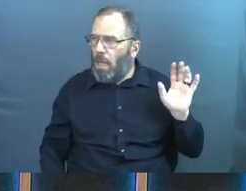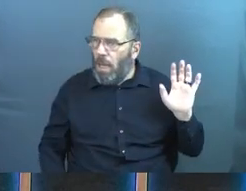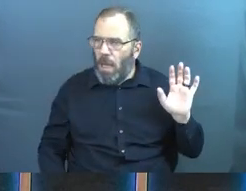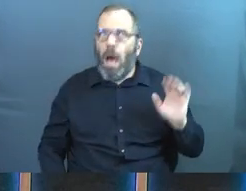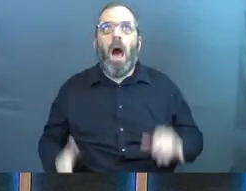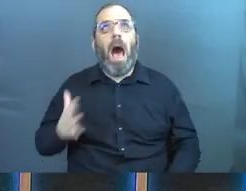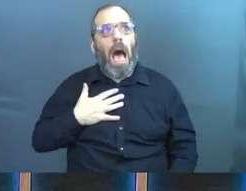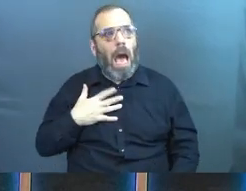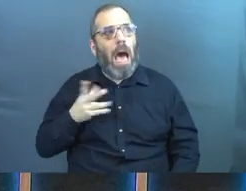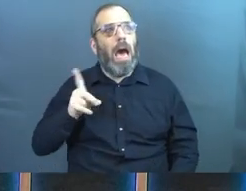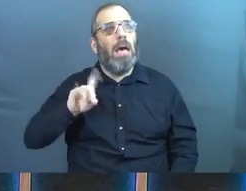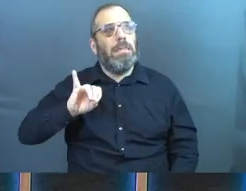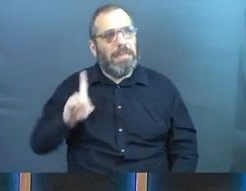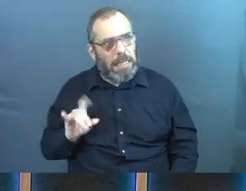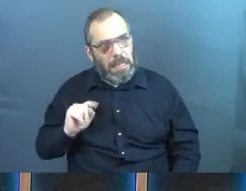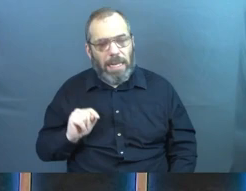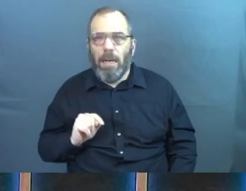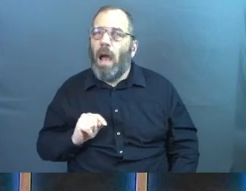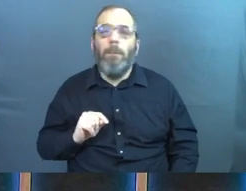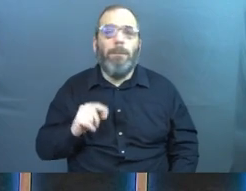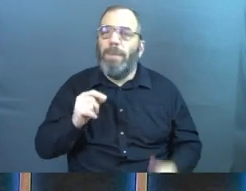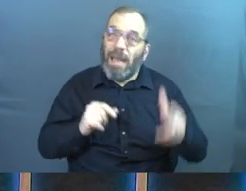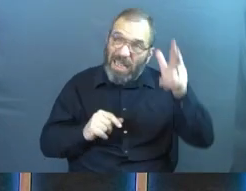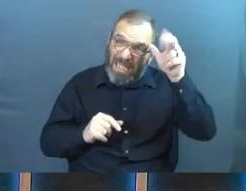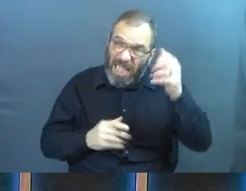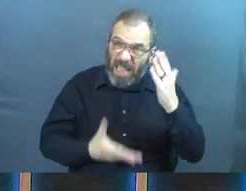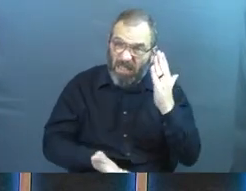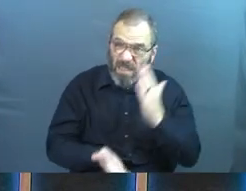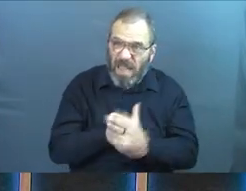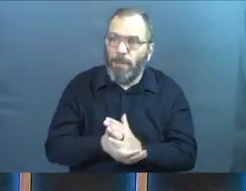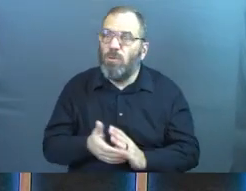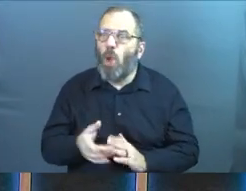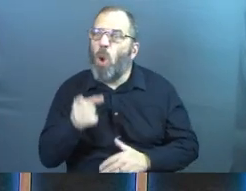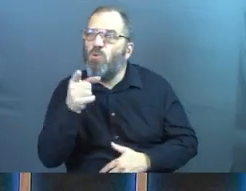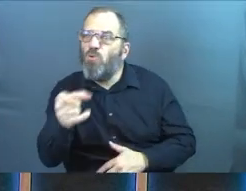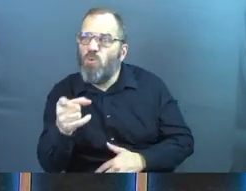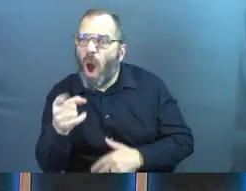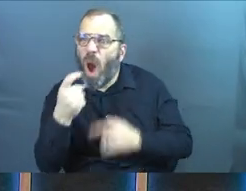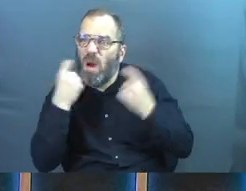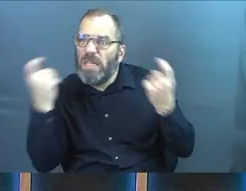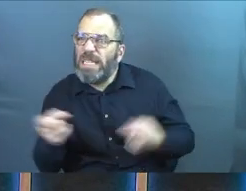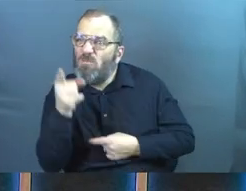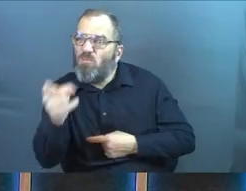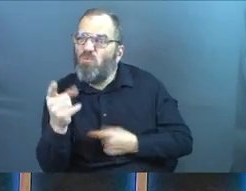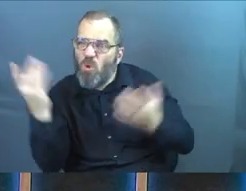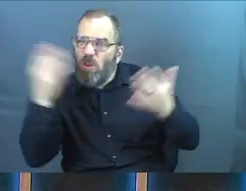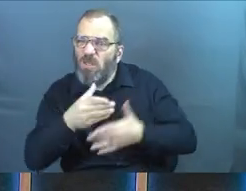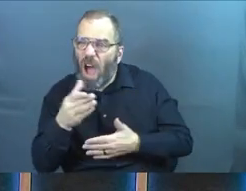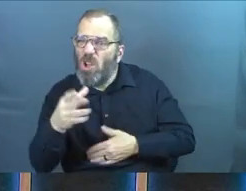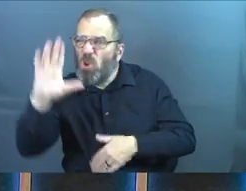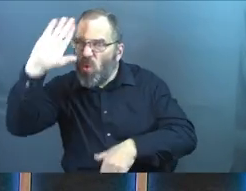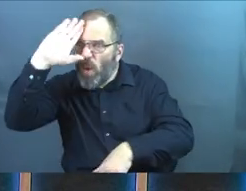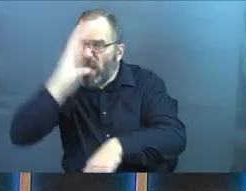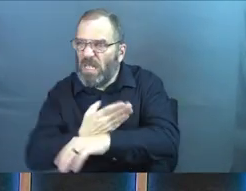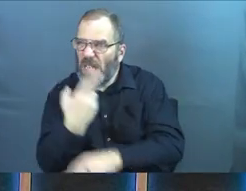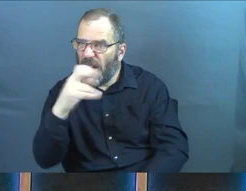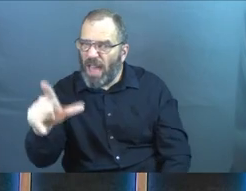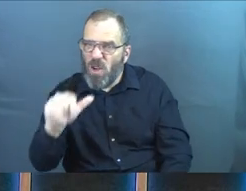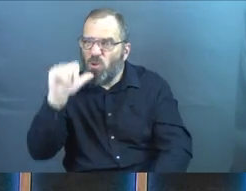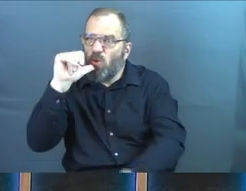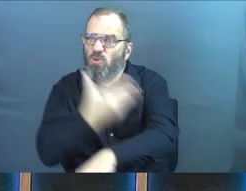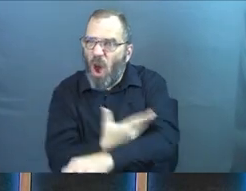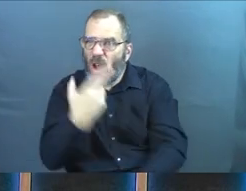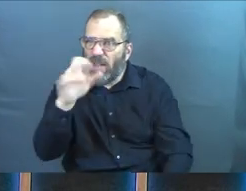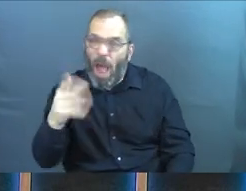I did dark things, but he's not going to stop there. He's going to say, you are darkness. You're a son of hell. You're a daughter of